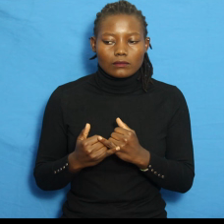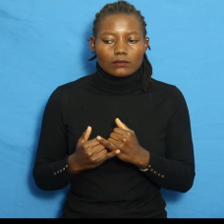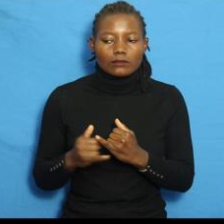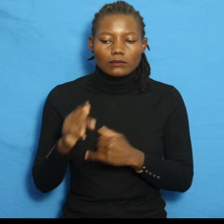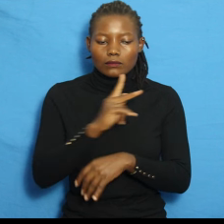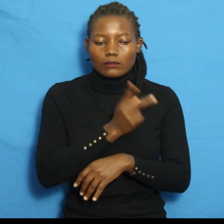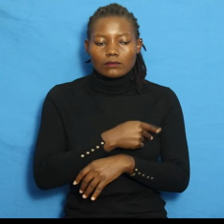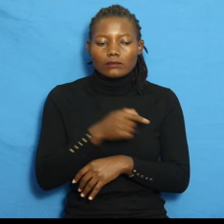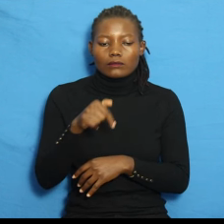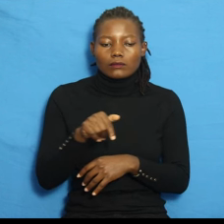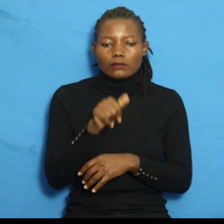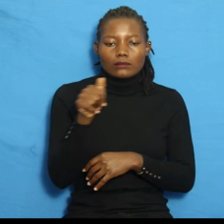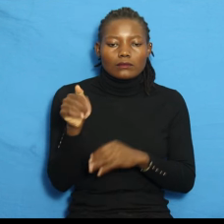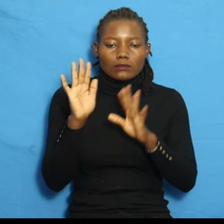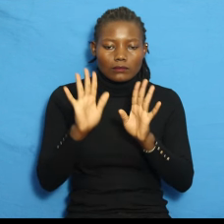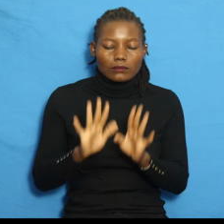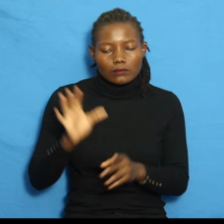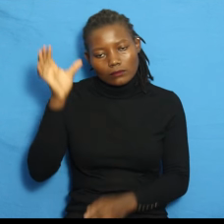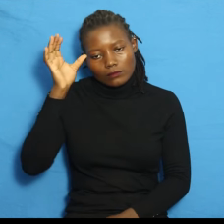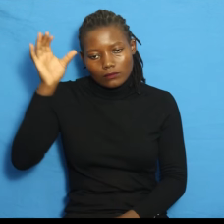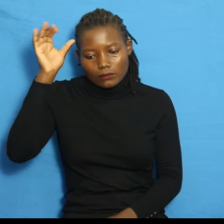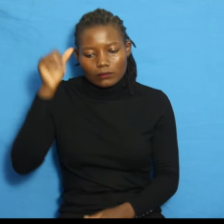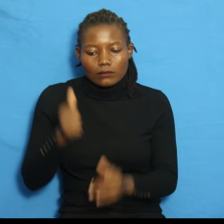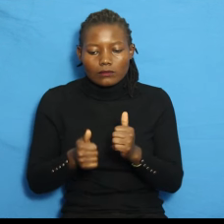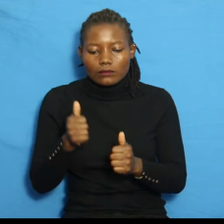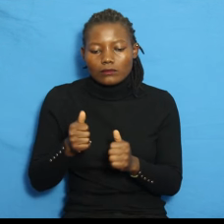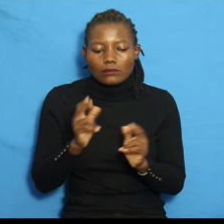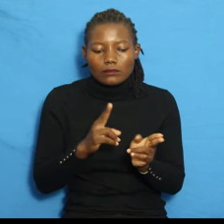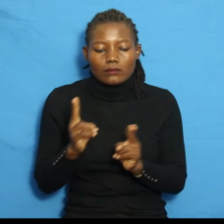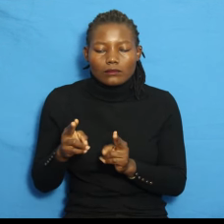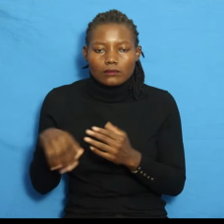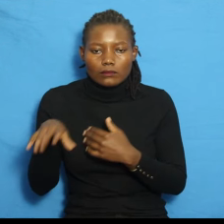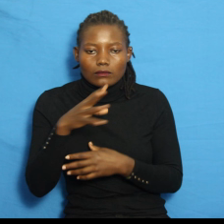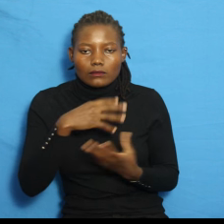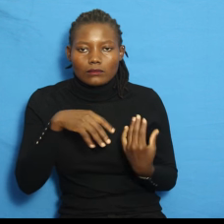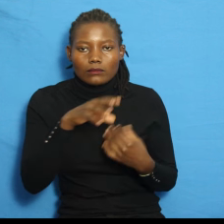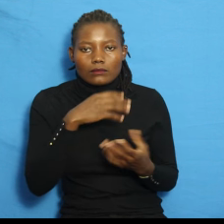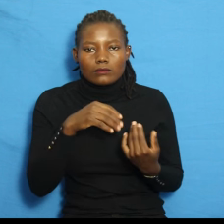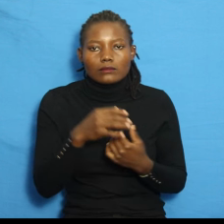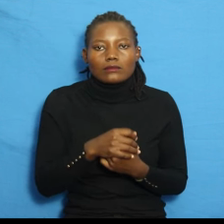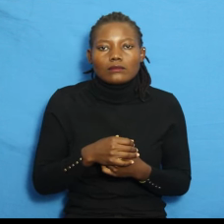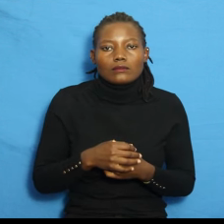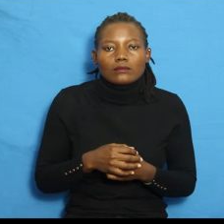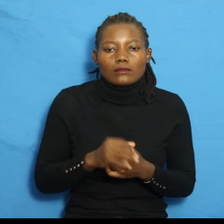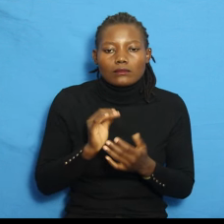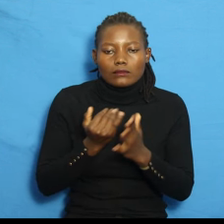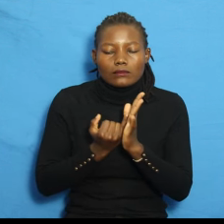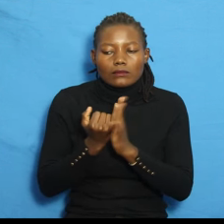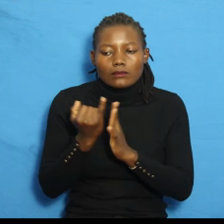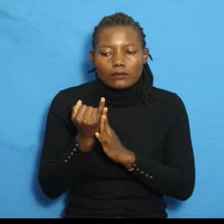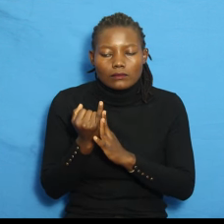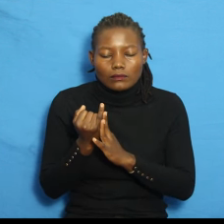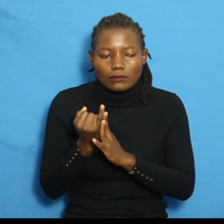is another important concept that is normally confused with hypertrophy, increase in muscle